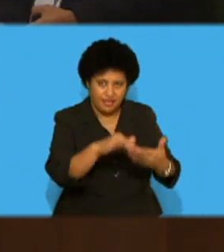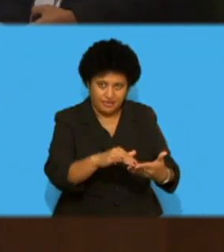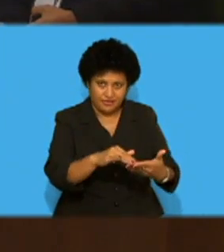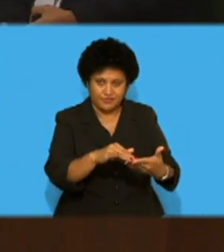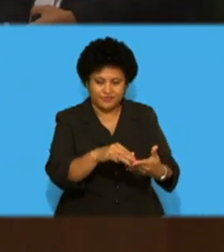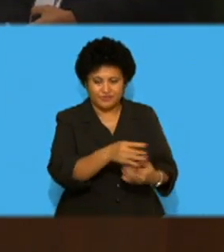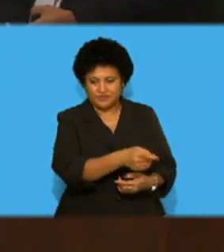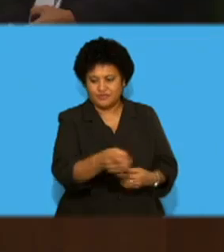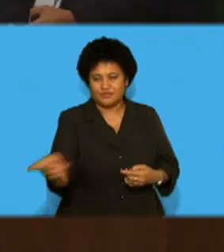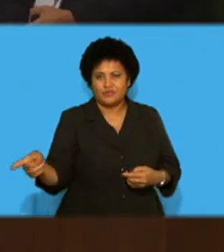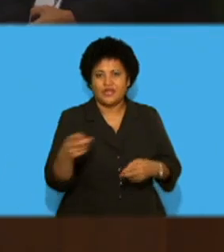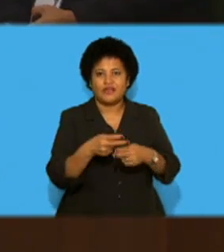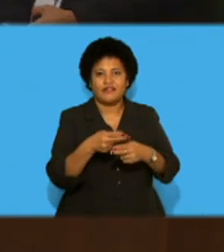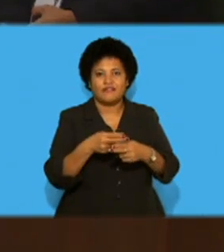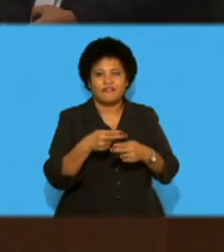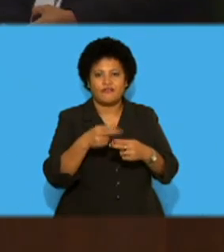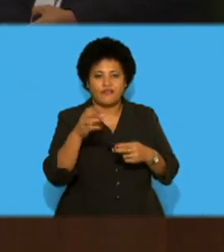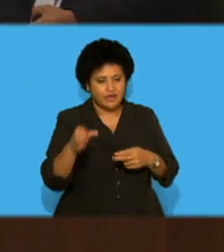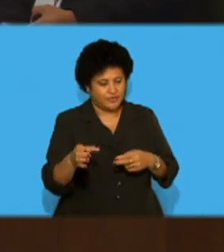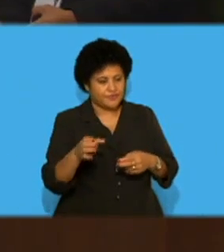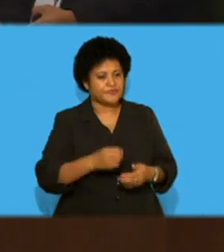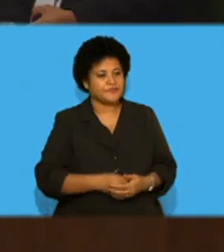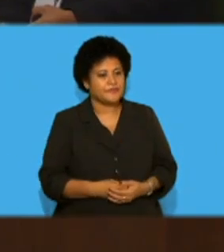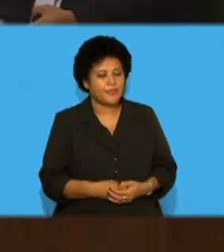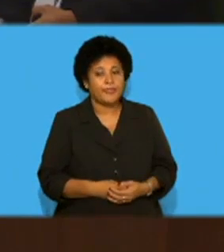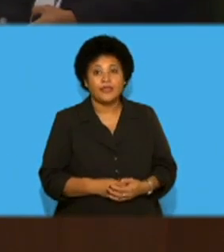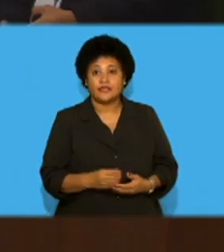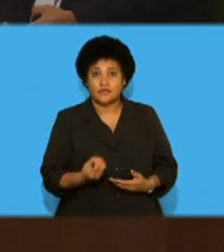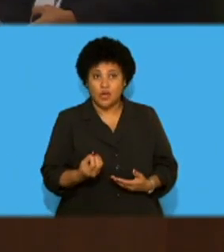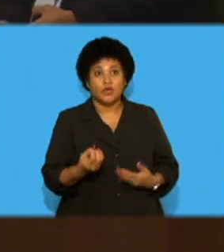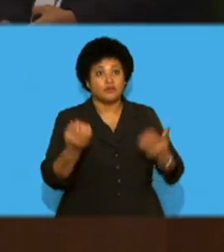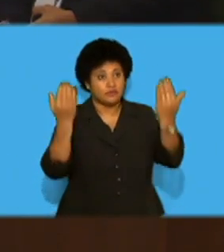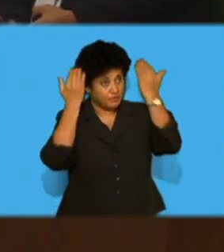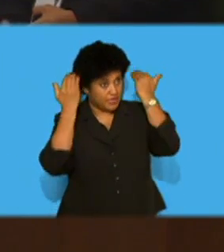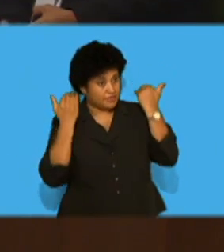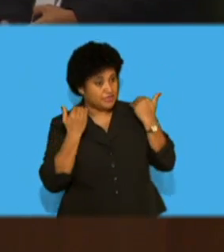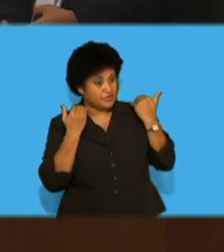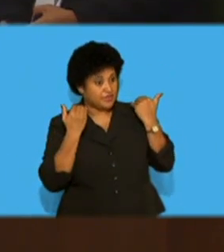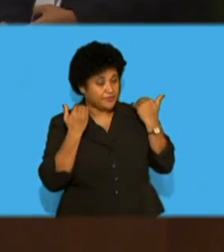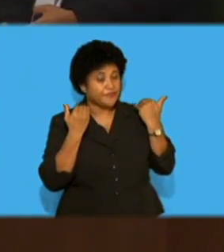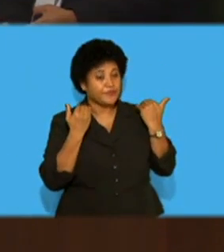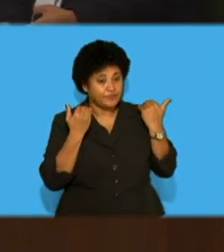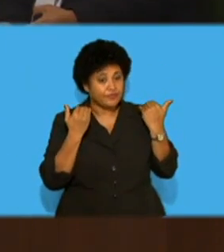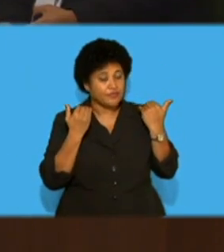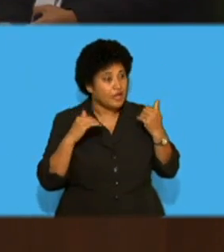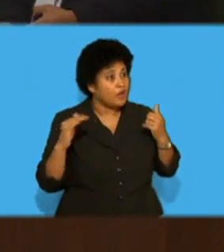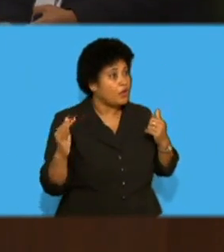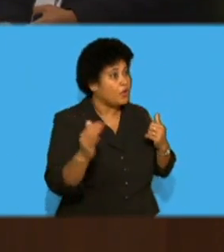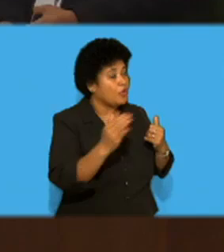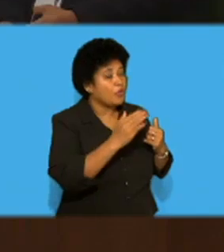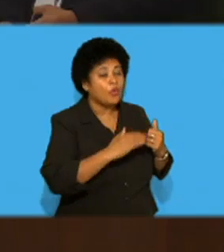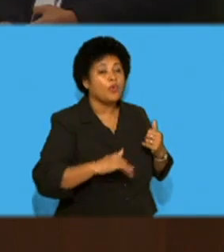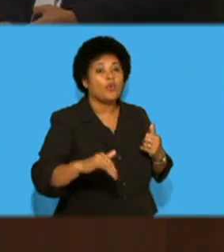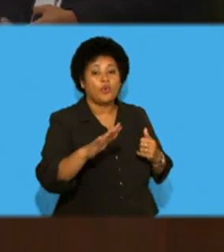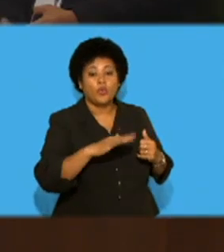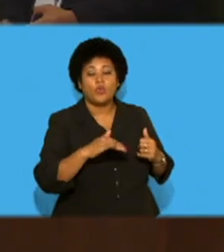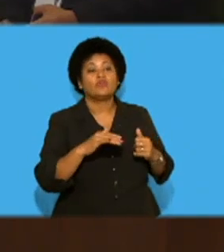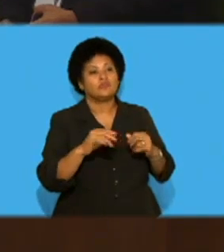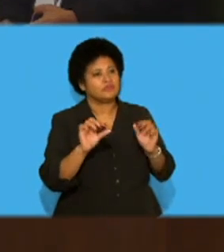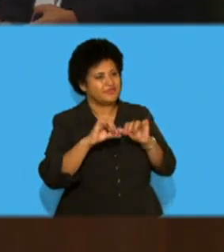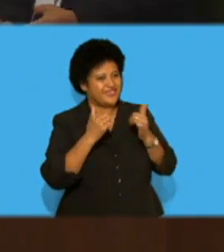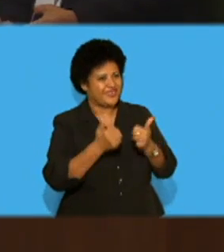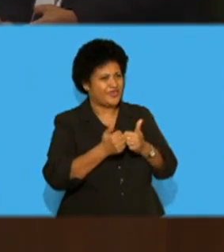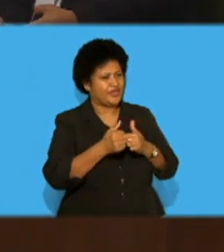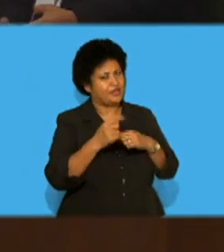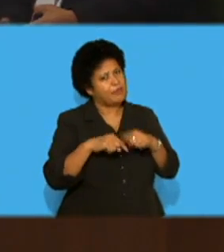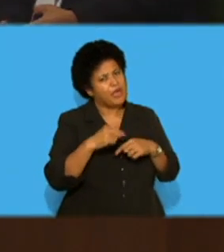Speaker, everybody agrees in the excess of nearly 8,000 farmers who have benefited